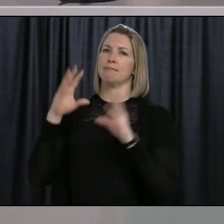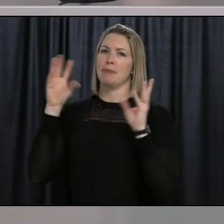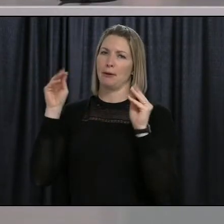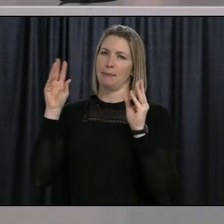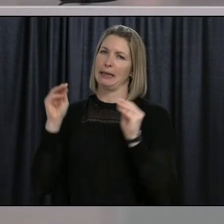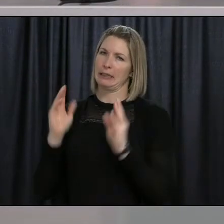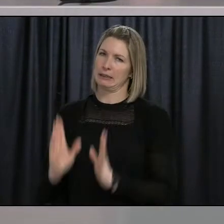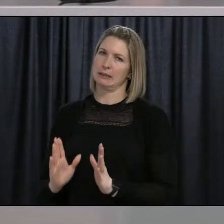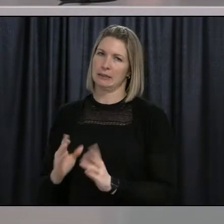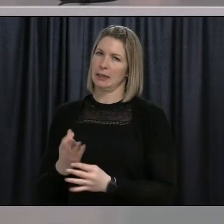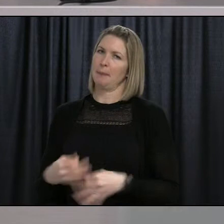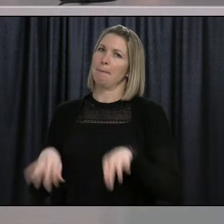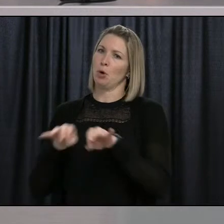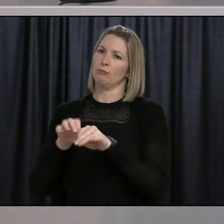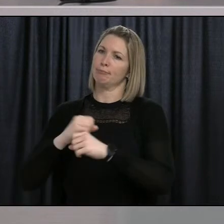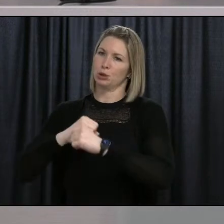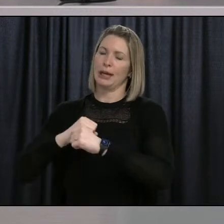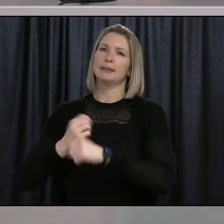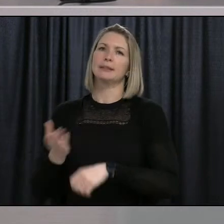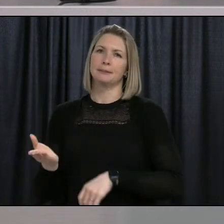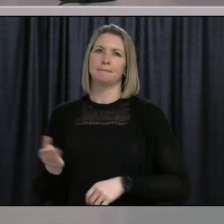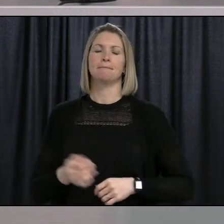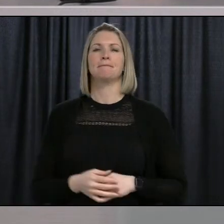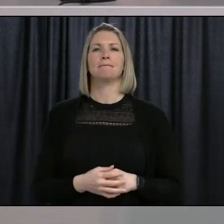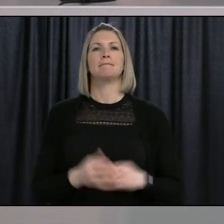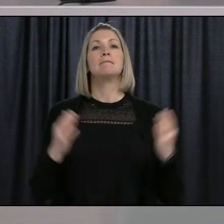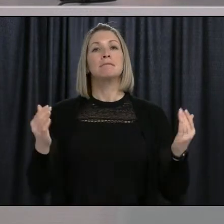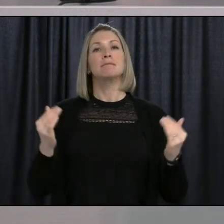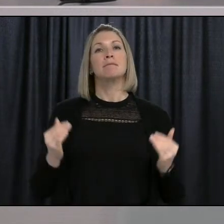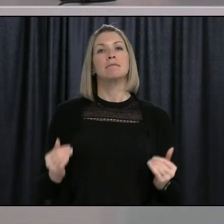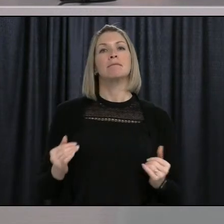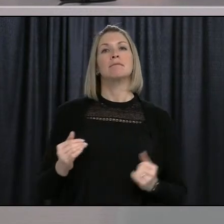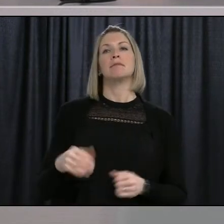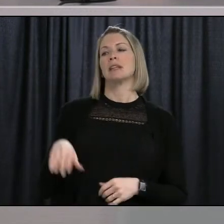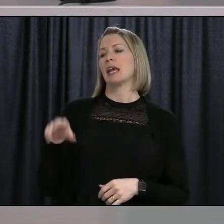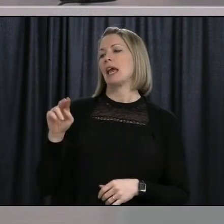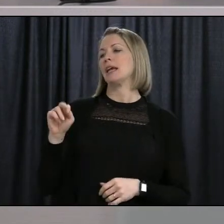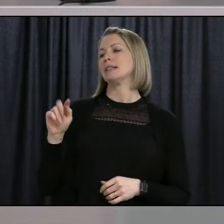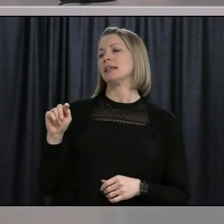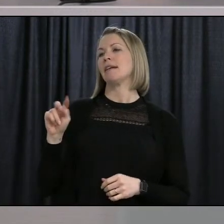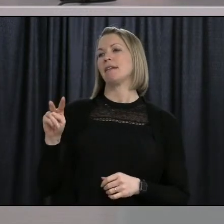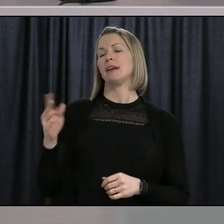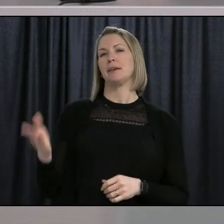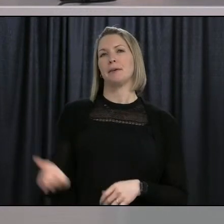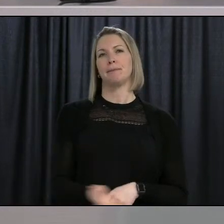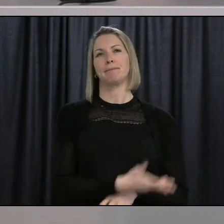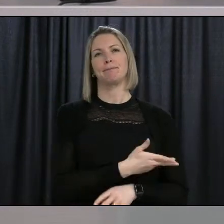Thank you. Our next questions are from Kellyanne Roberts with NTV. Please go ahead.